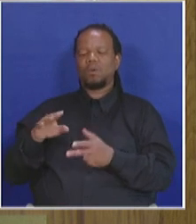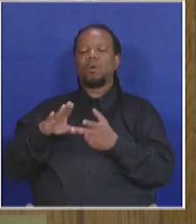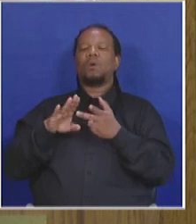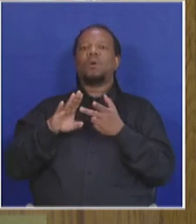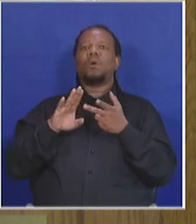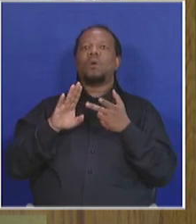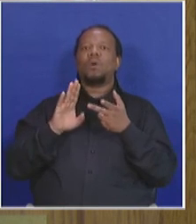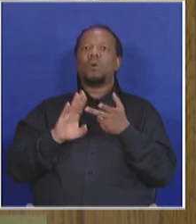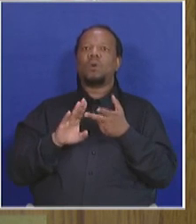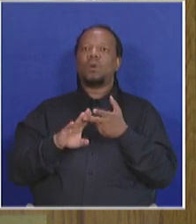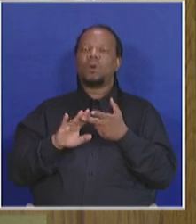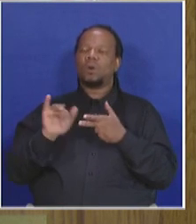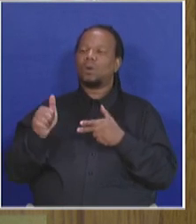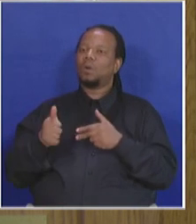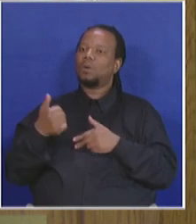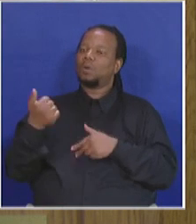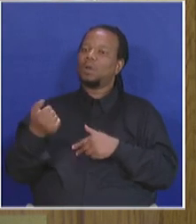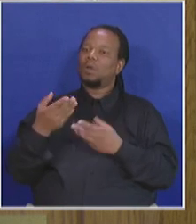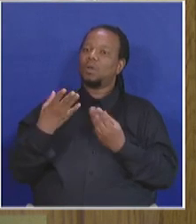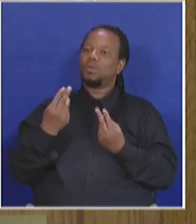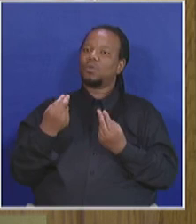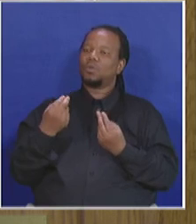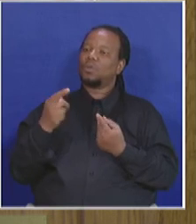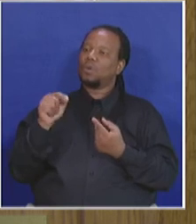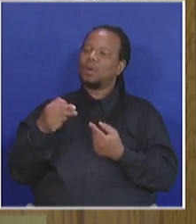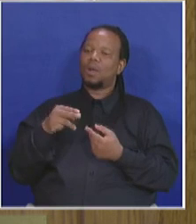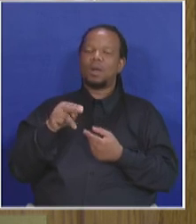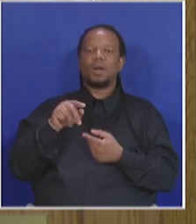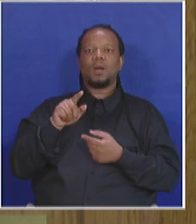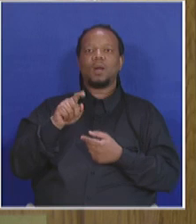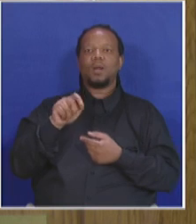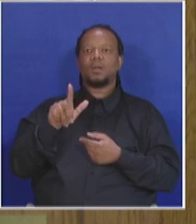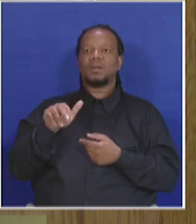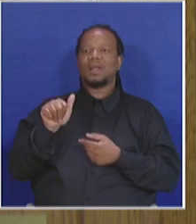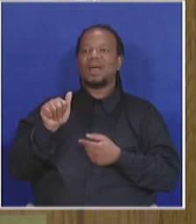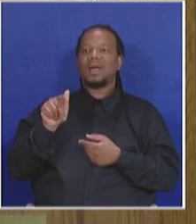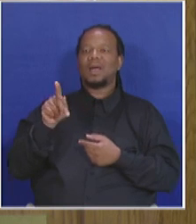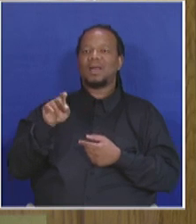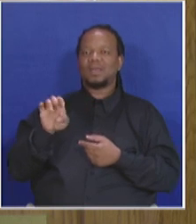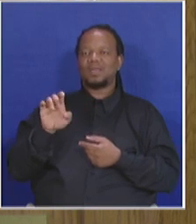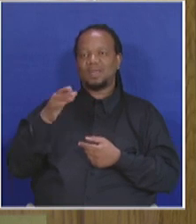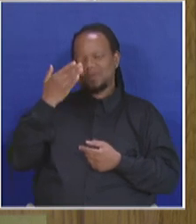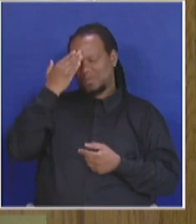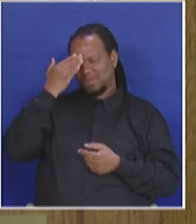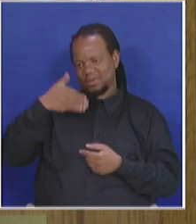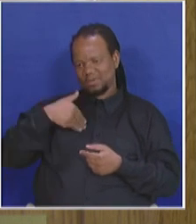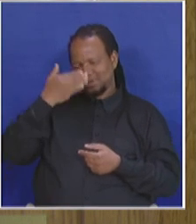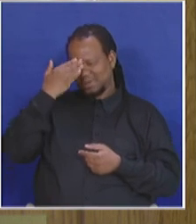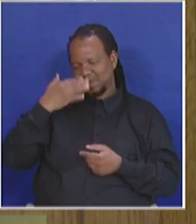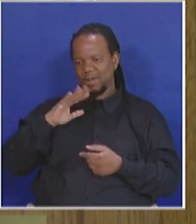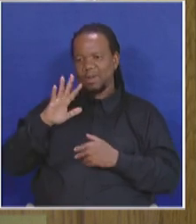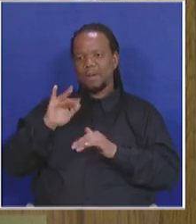welcome to Honorable Tlake. She was sick for a while. She had to undergo a very serious